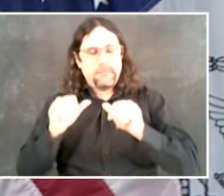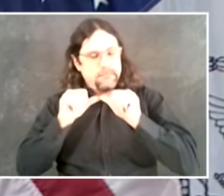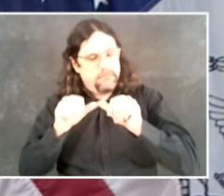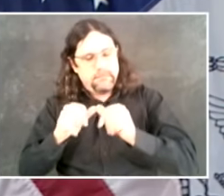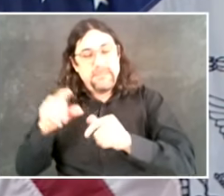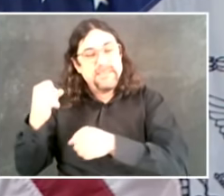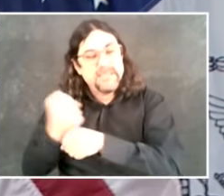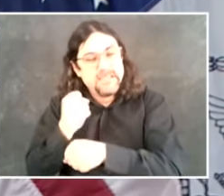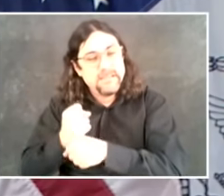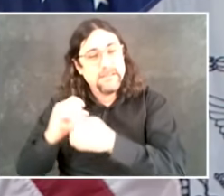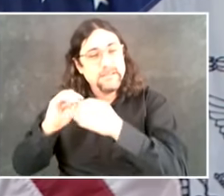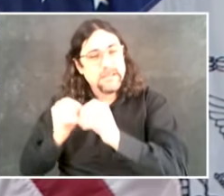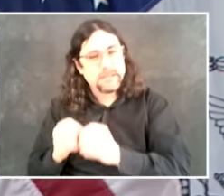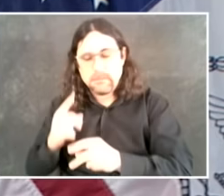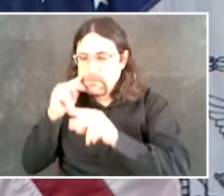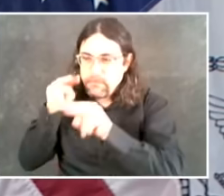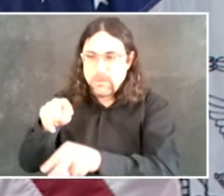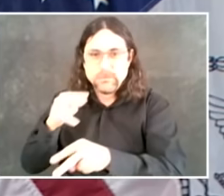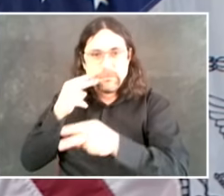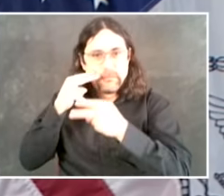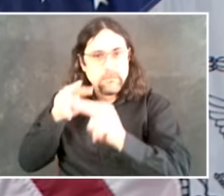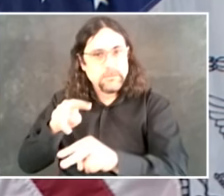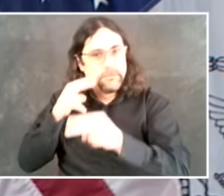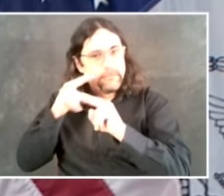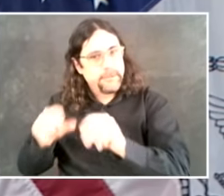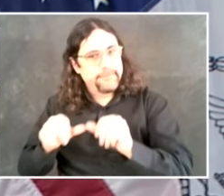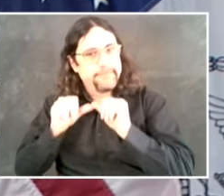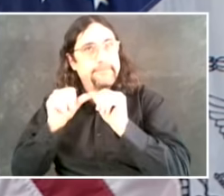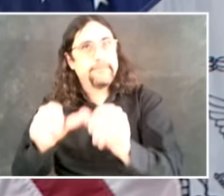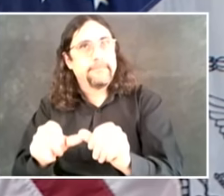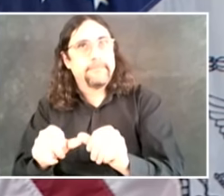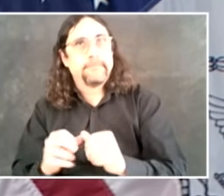bottom line is we have to get this right.